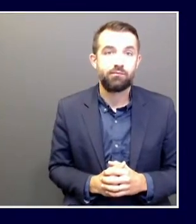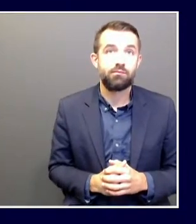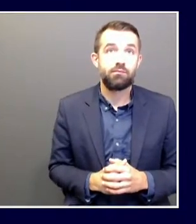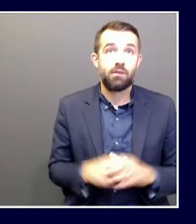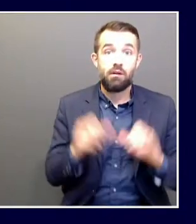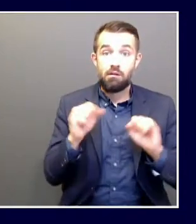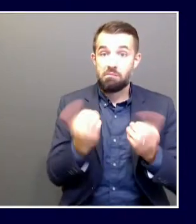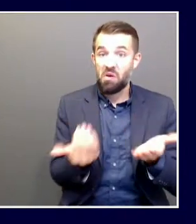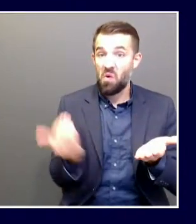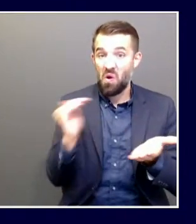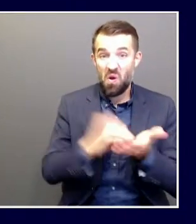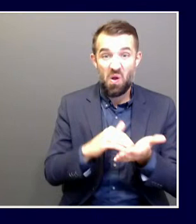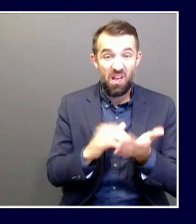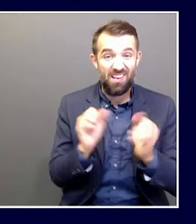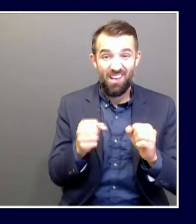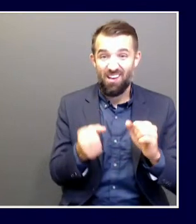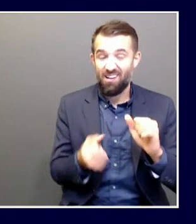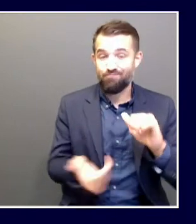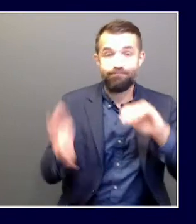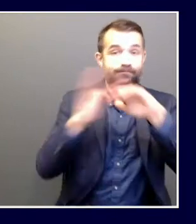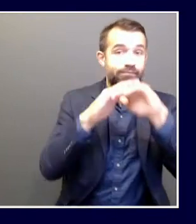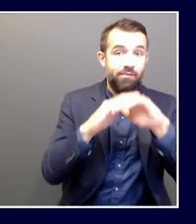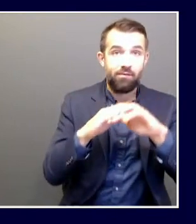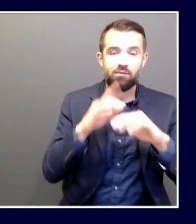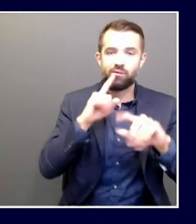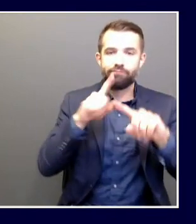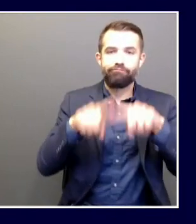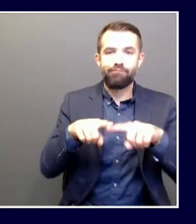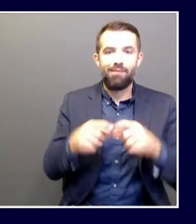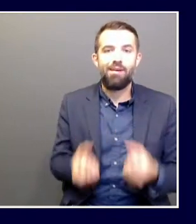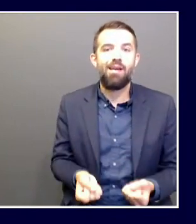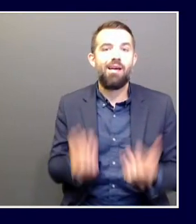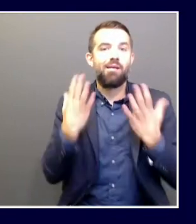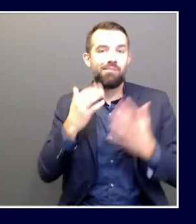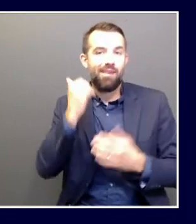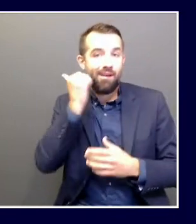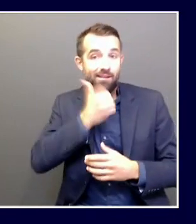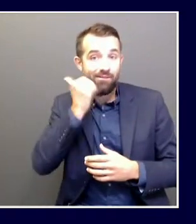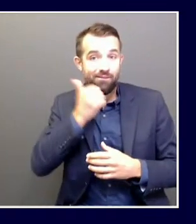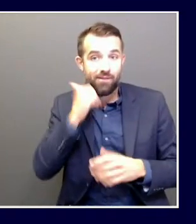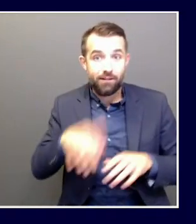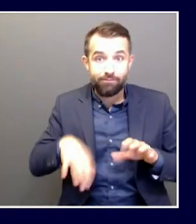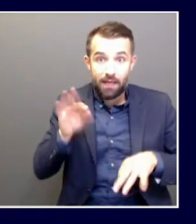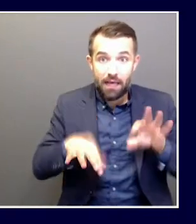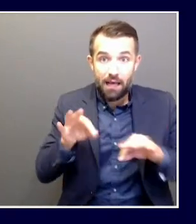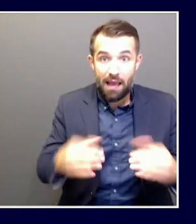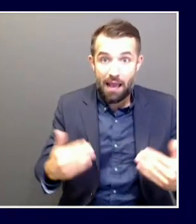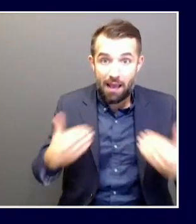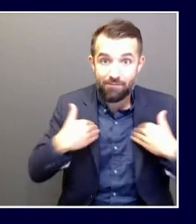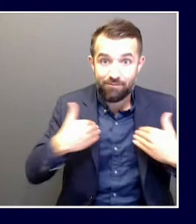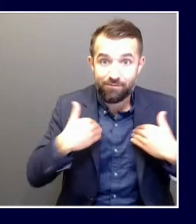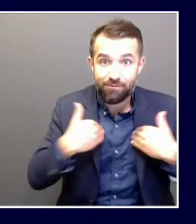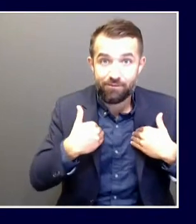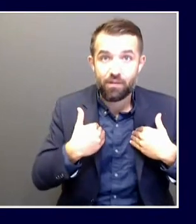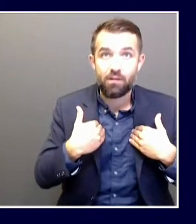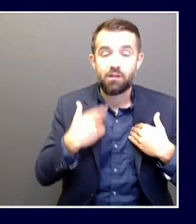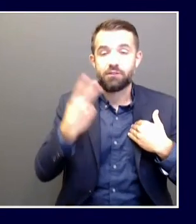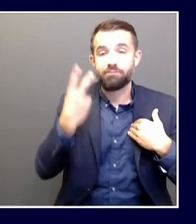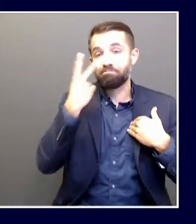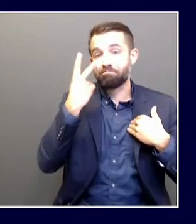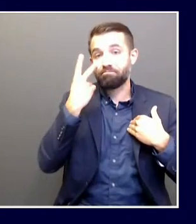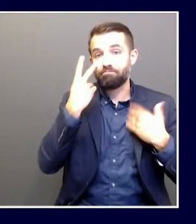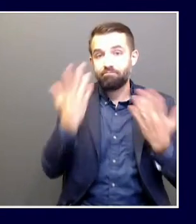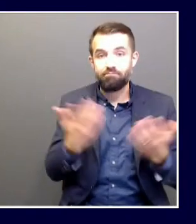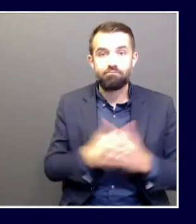of positive daily results that we receive every single day. The number one thing that folks can do to prevent that backlog